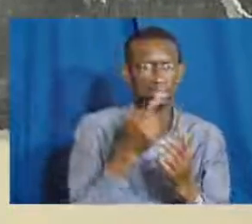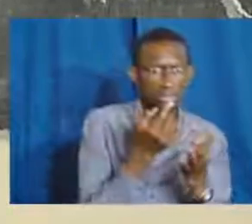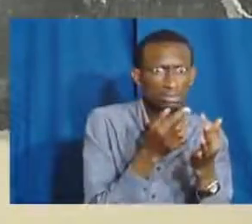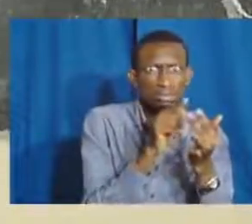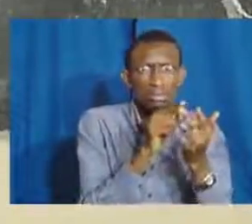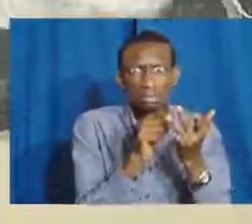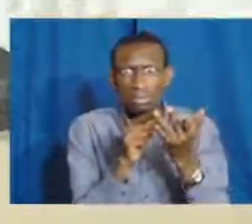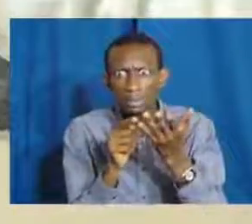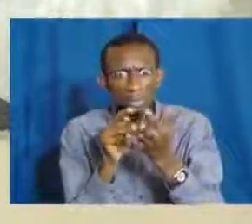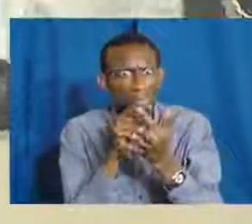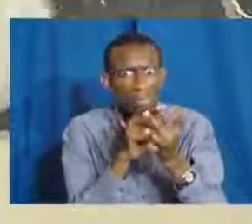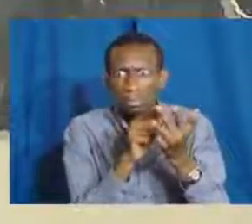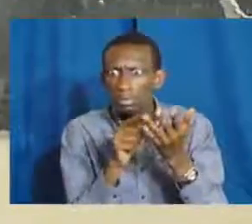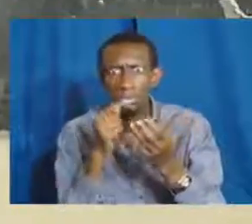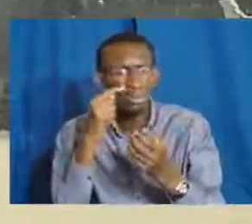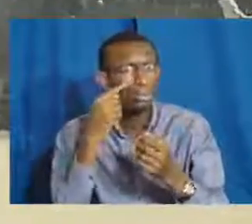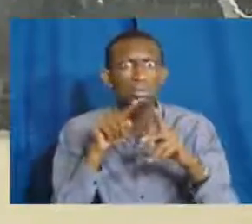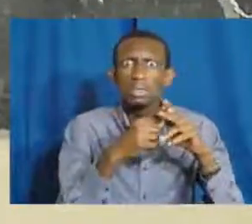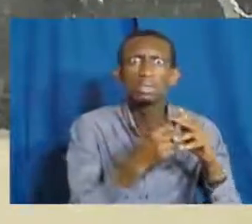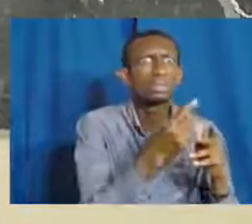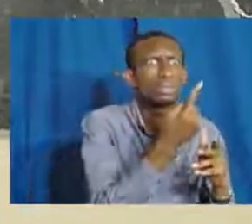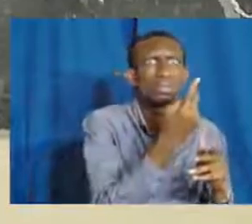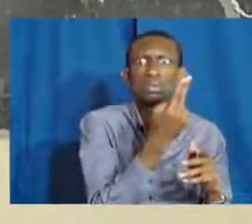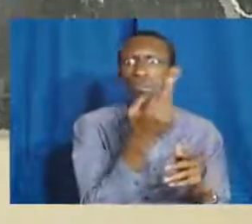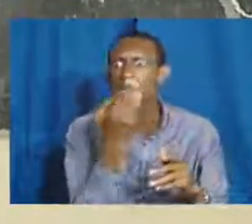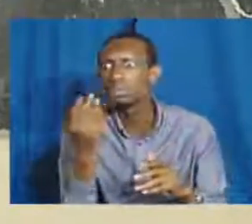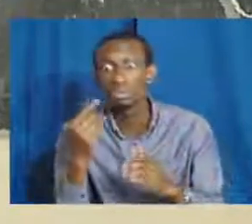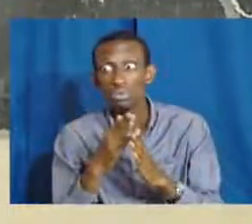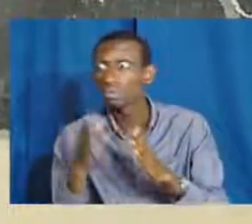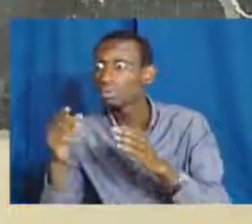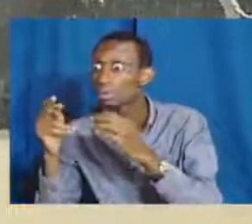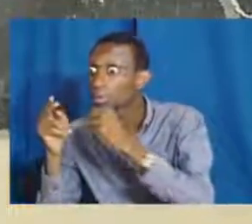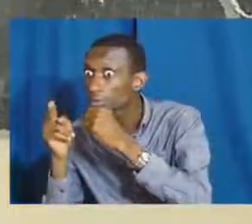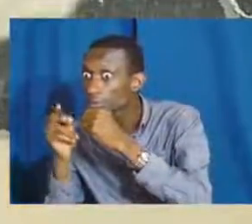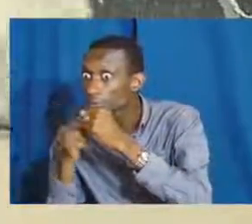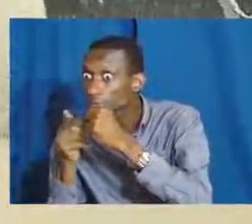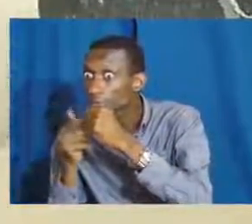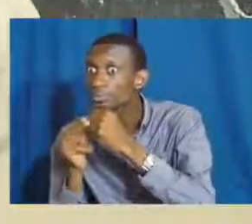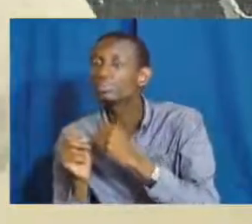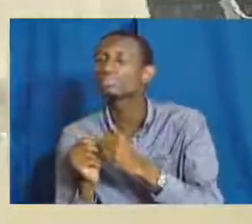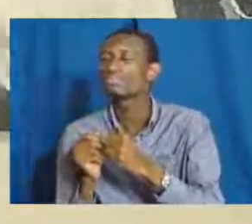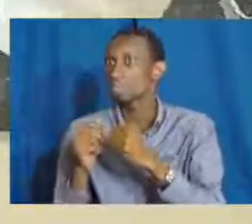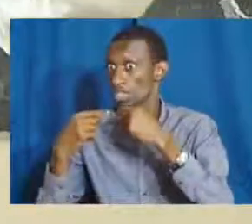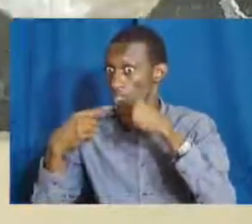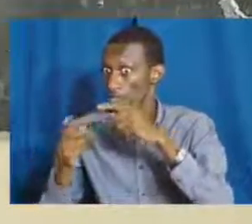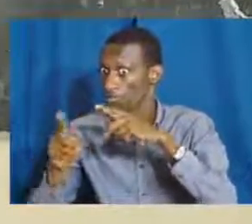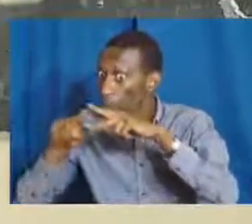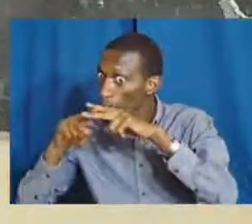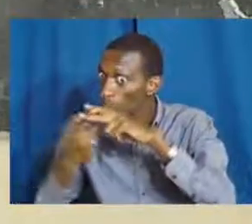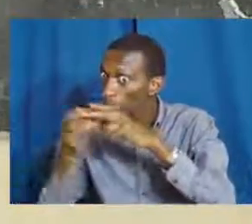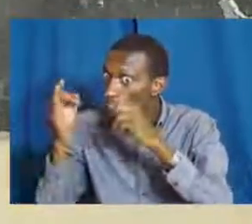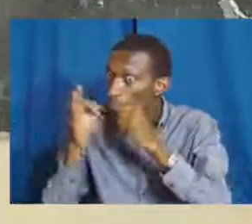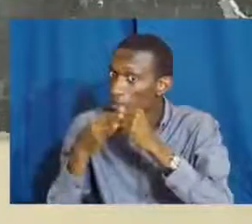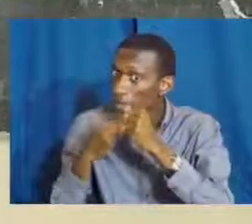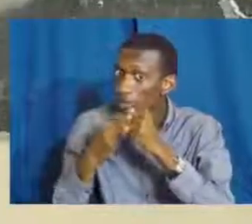start from first, you can start from second, and you count. By the time you reach 8, you will find the